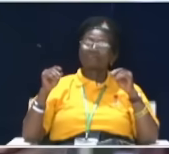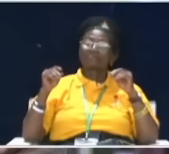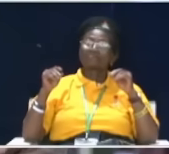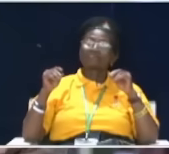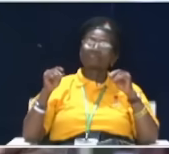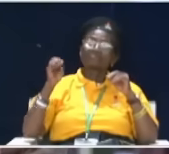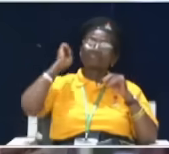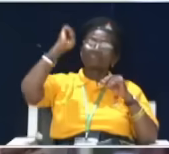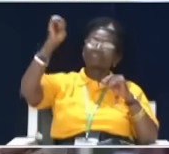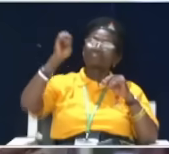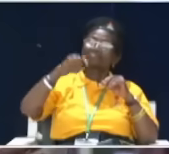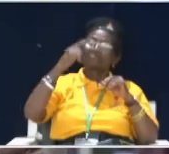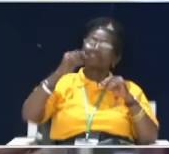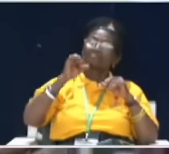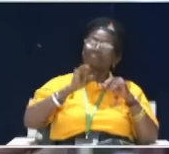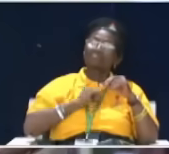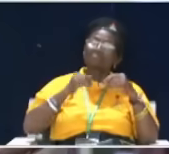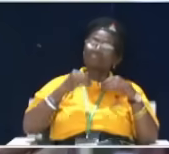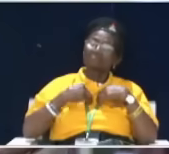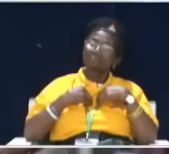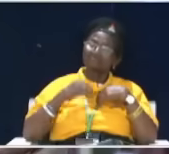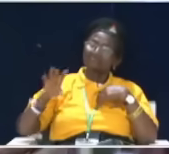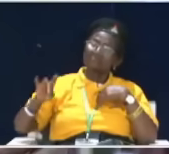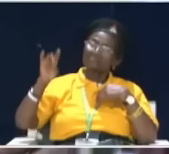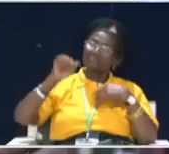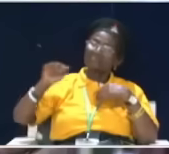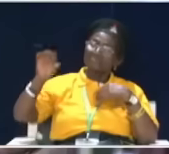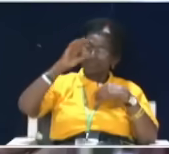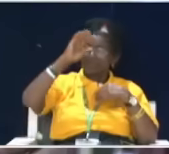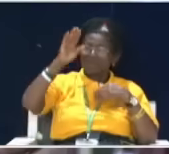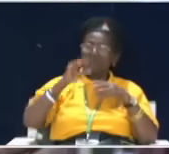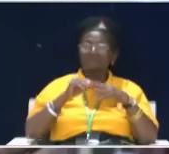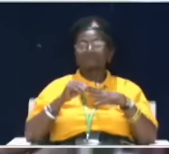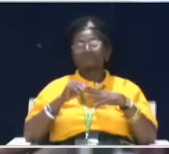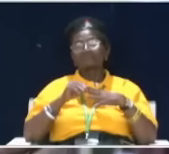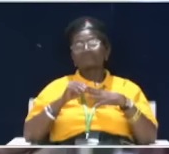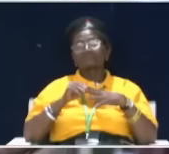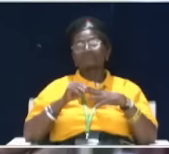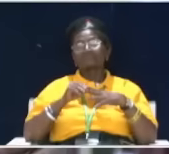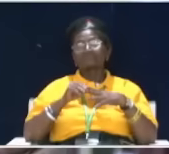he said, I have found a man who